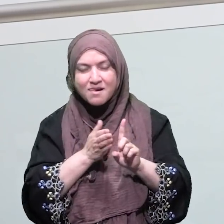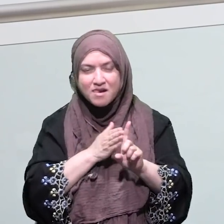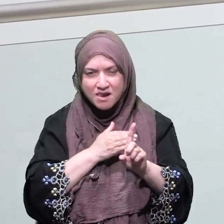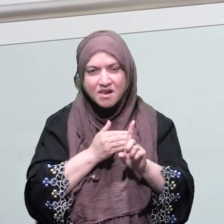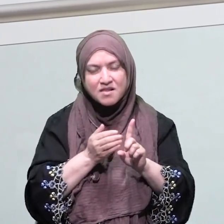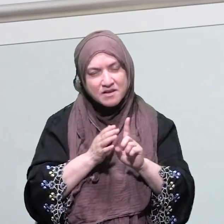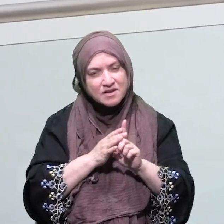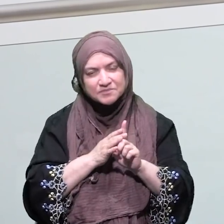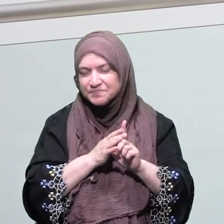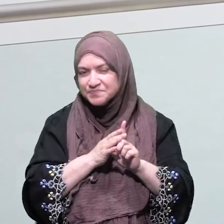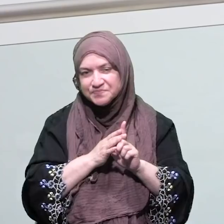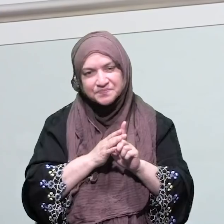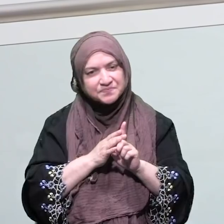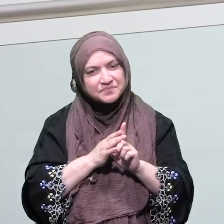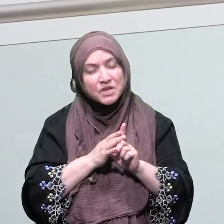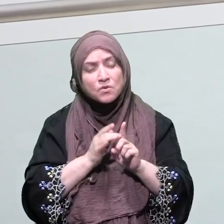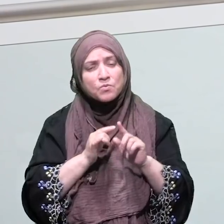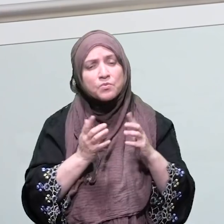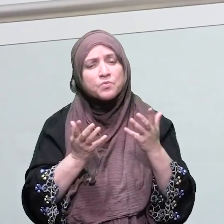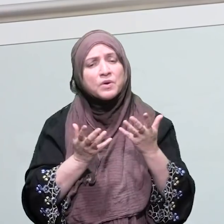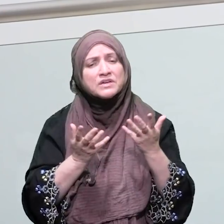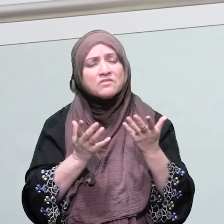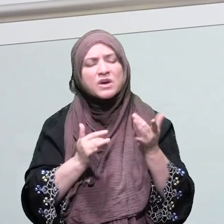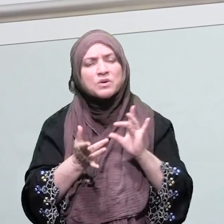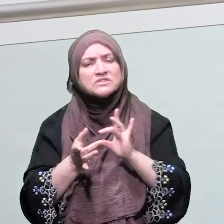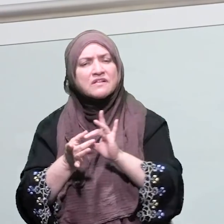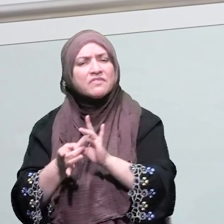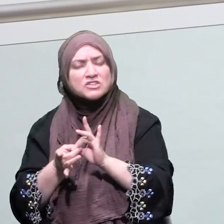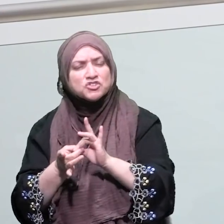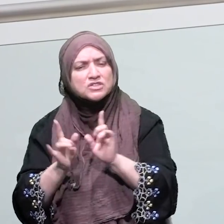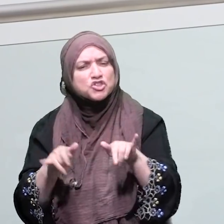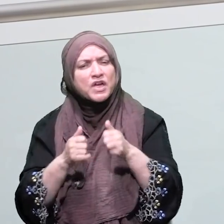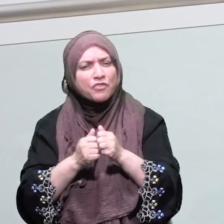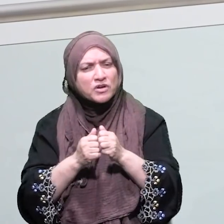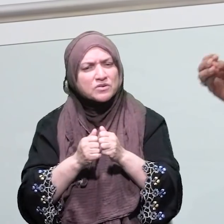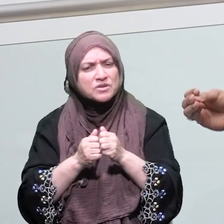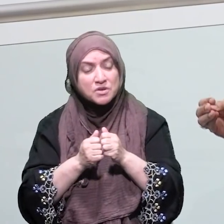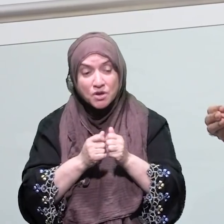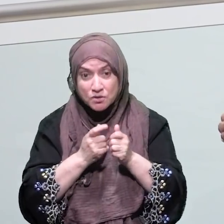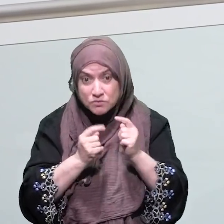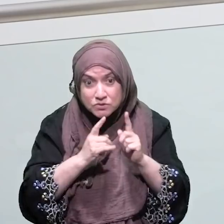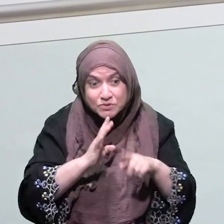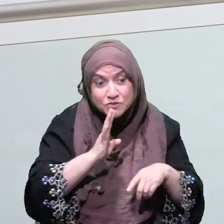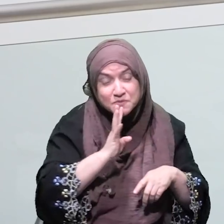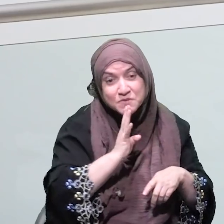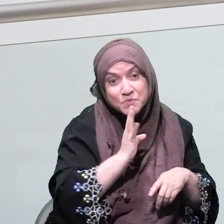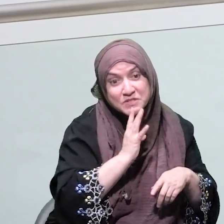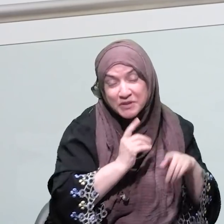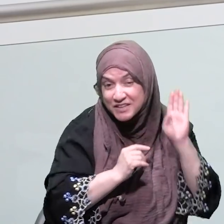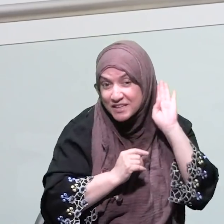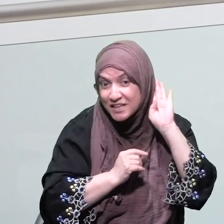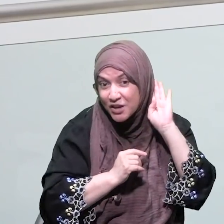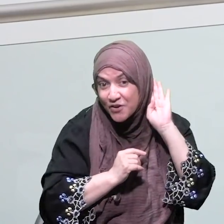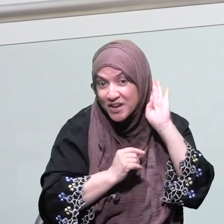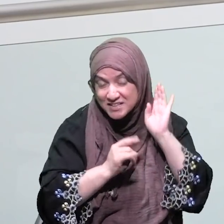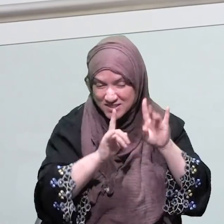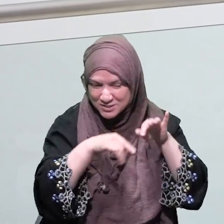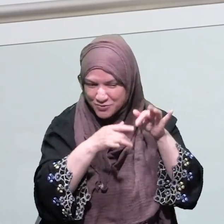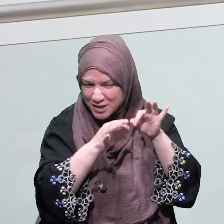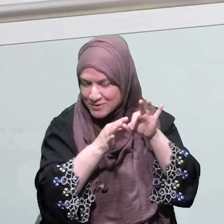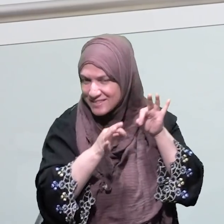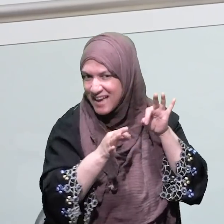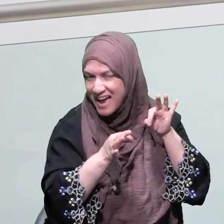knots? And the personal and the interpersonal. Meaning there is a deep connection between that and family and community as